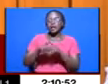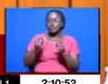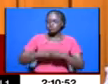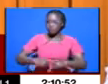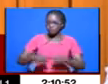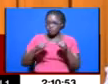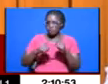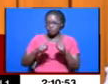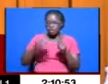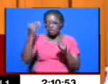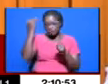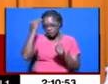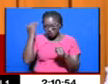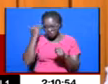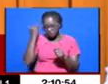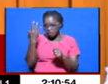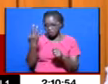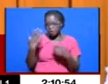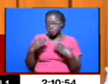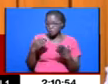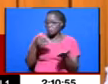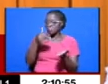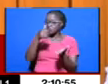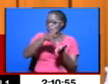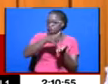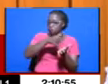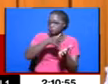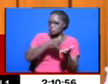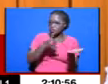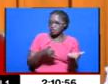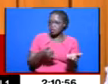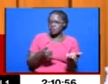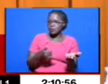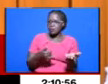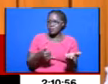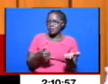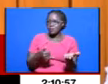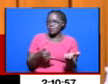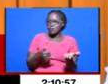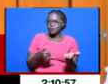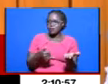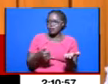of Nyamo, Wendo, and Mkule, held, and I think